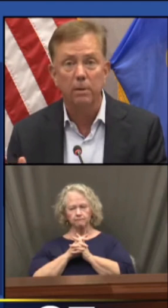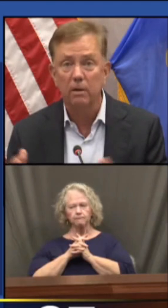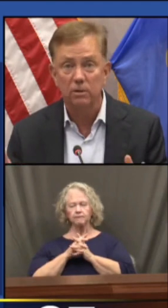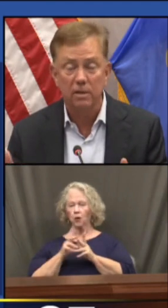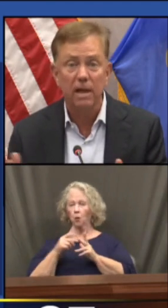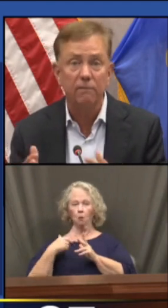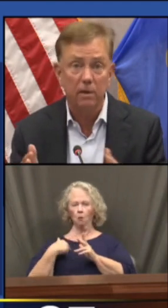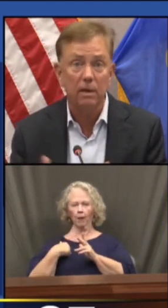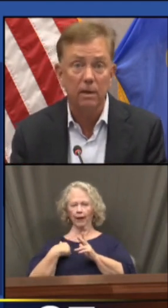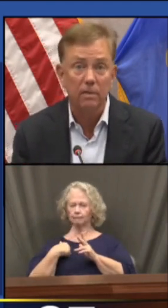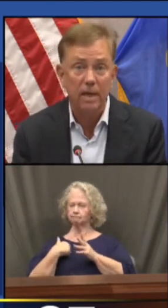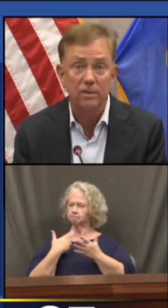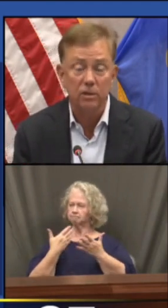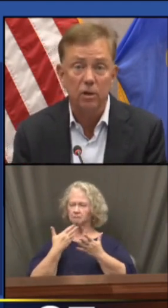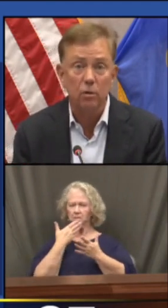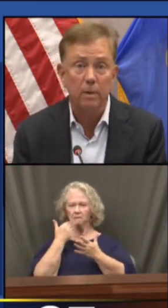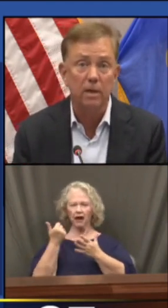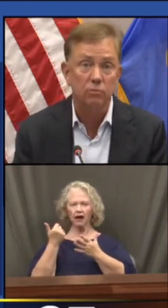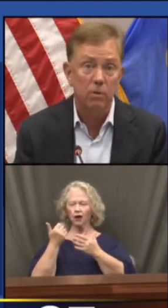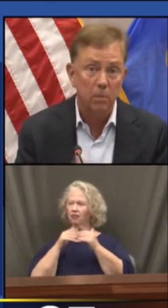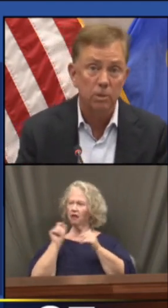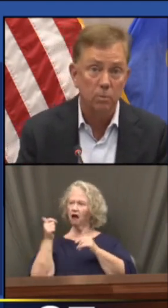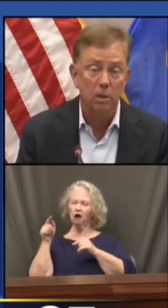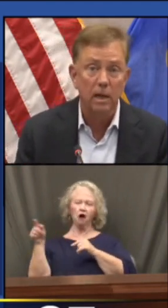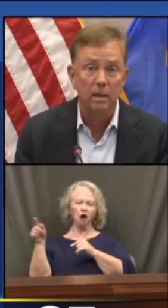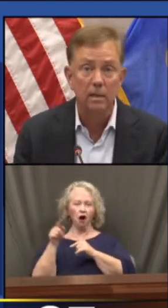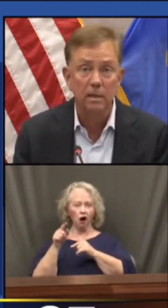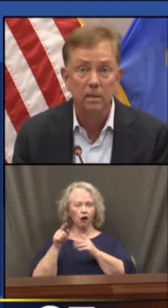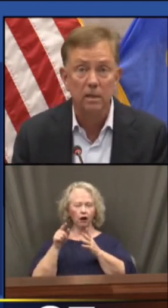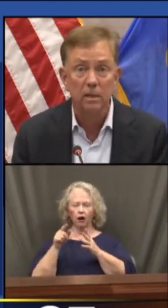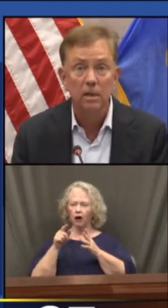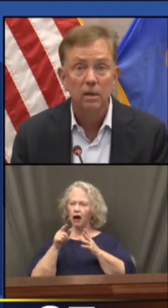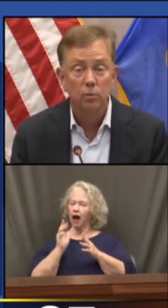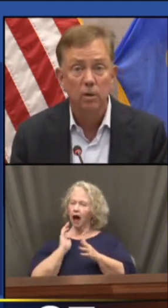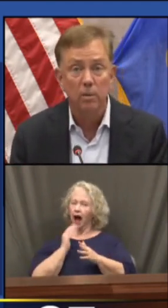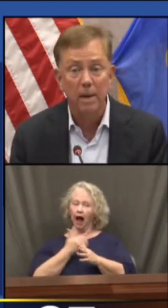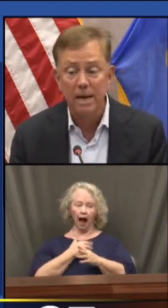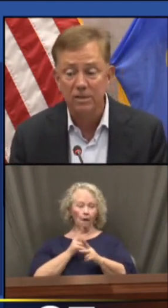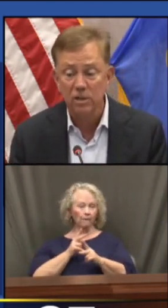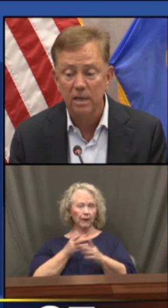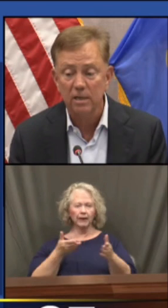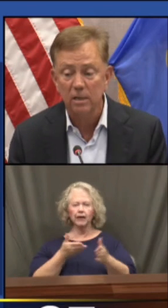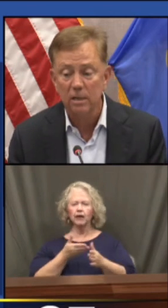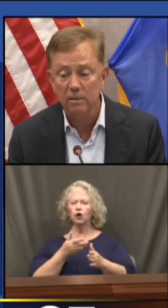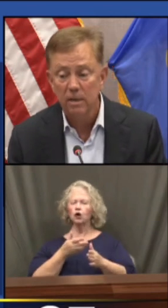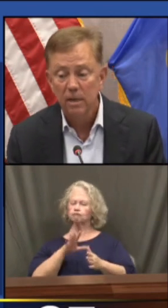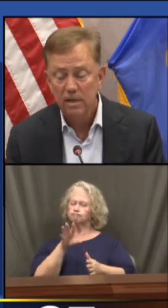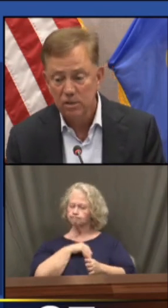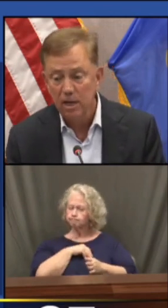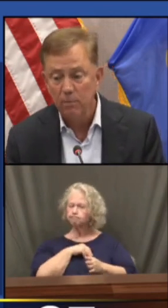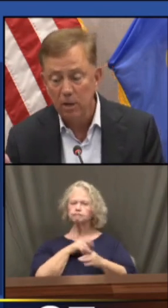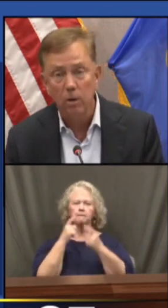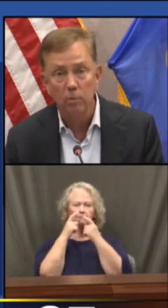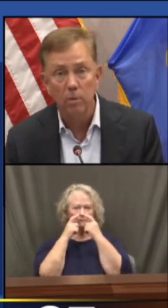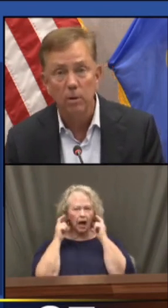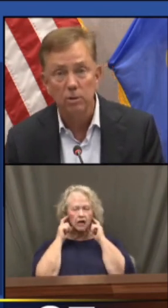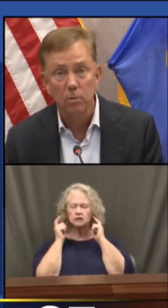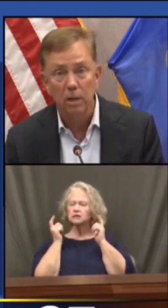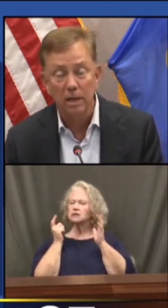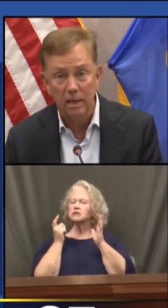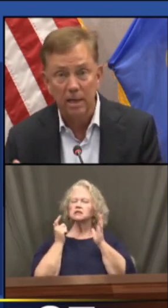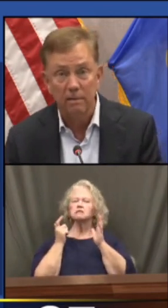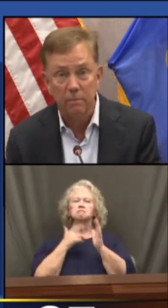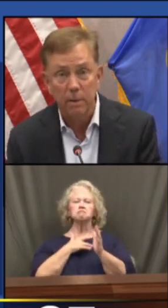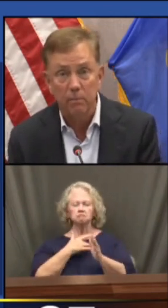outperformed our peers. Thankfully, thanks to you, because we were much more likely to wear the mask, and as time went on, we were much